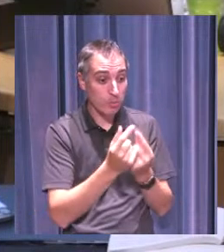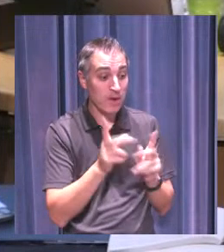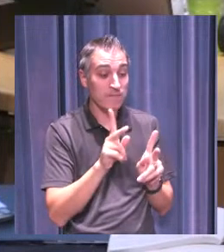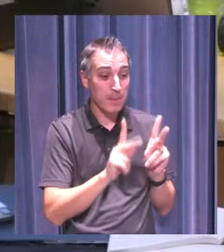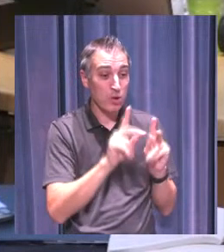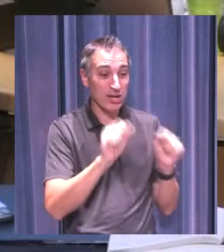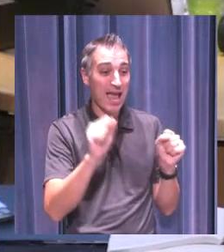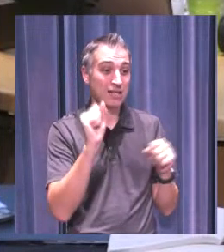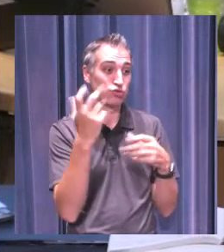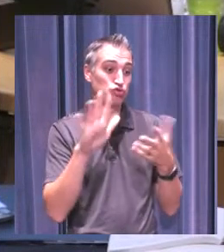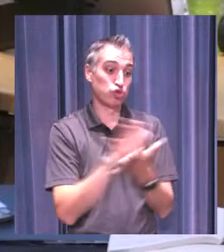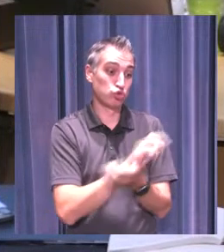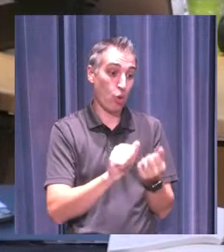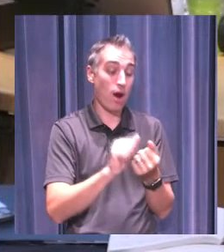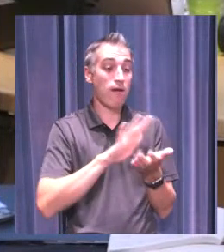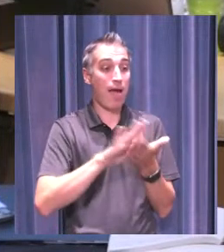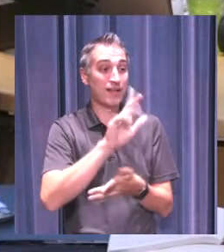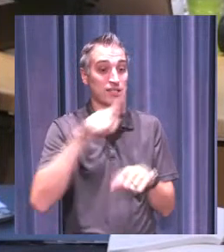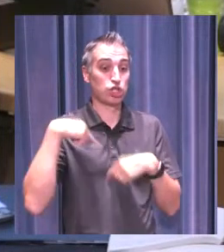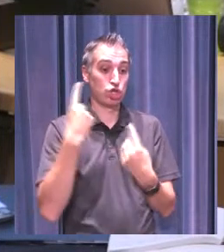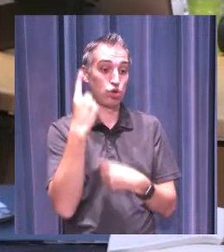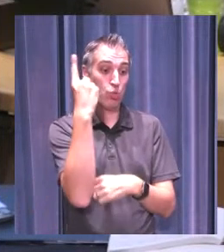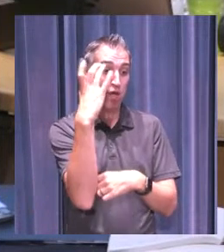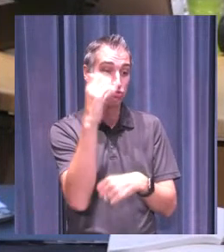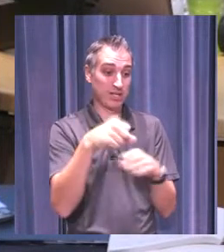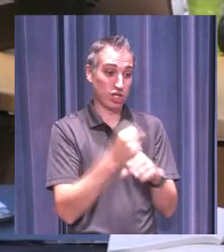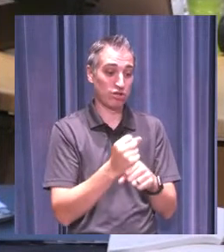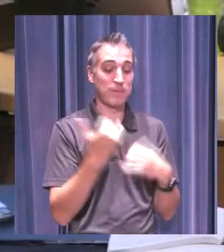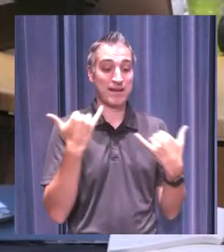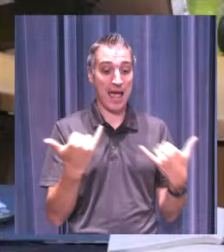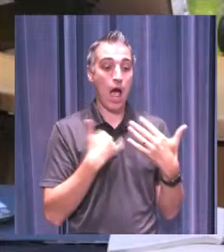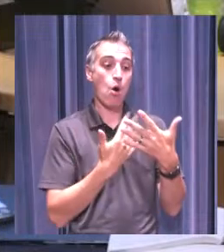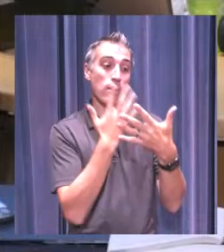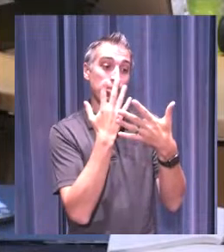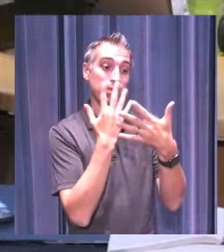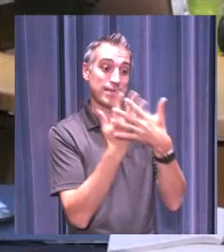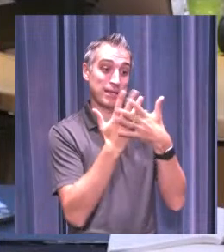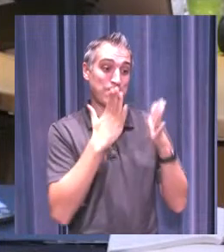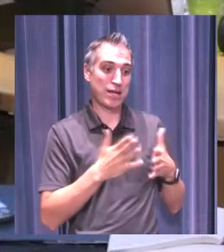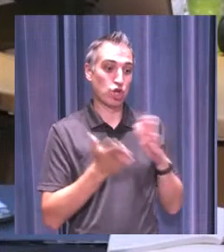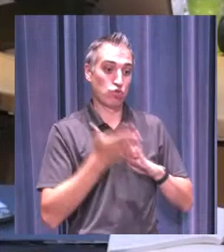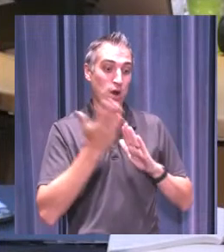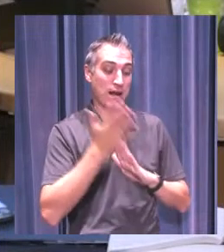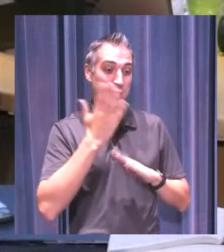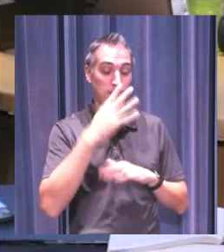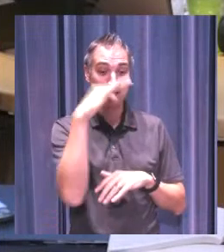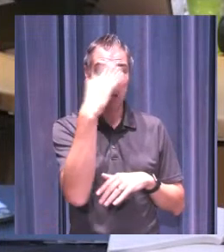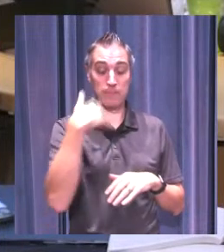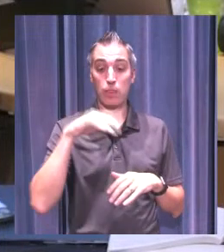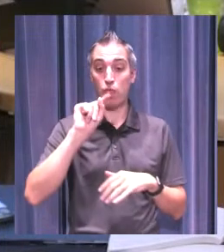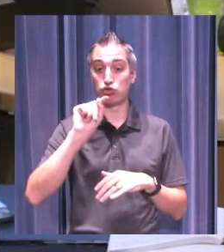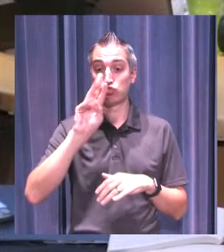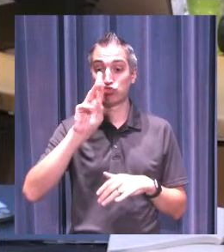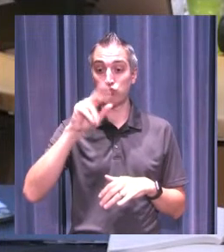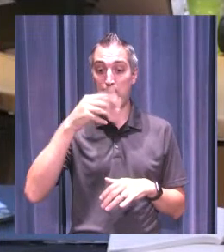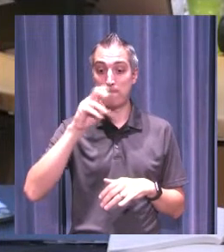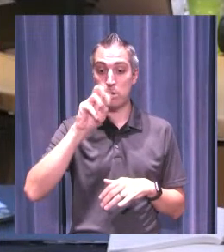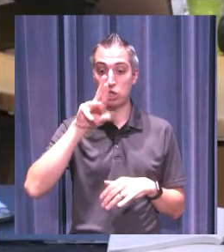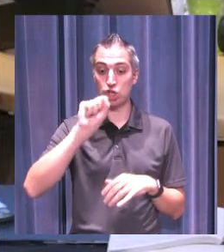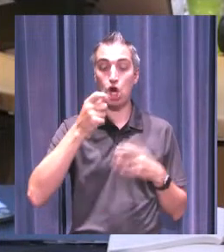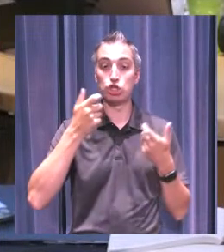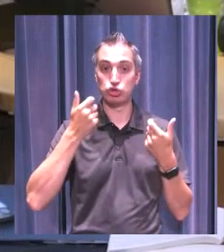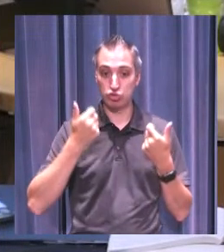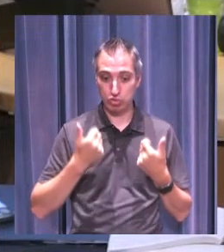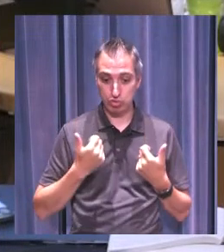100 years. Well, Mott College had a good run. The inmates are running the asylum. The Trumpers are preparing to cleanse the college of our